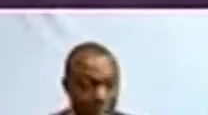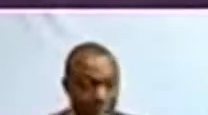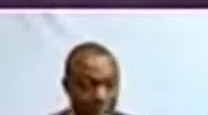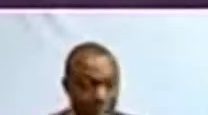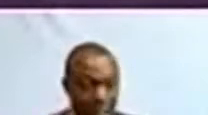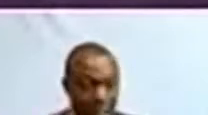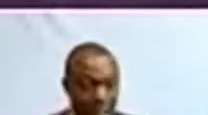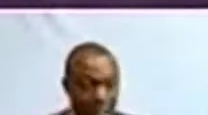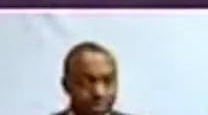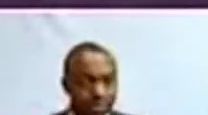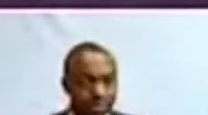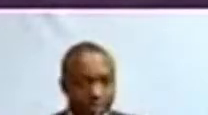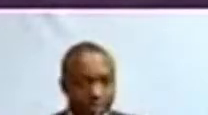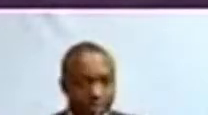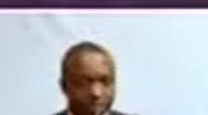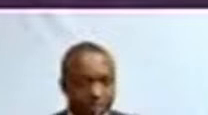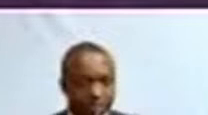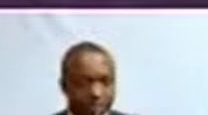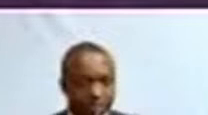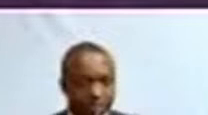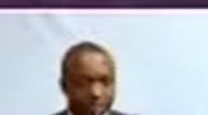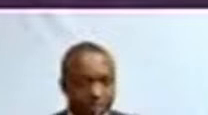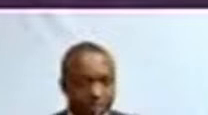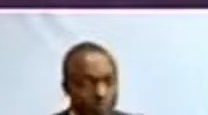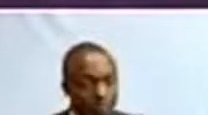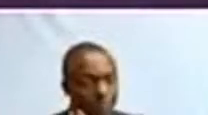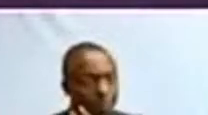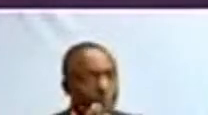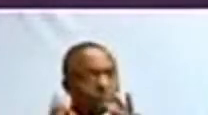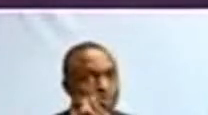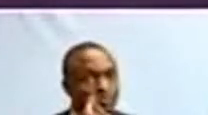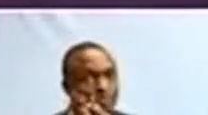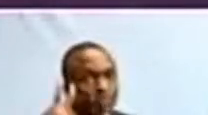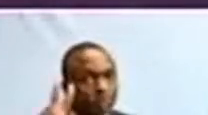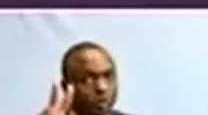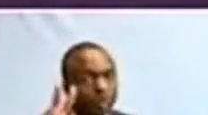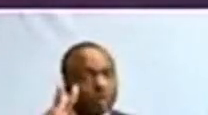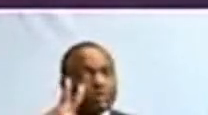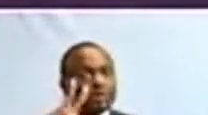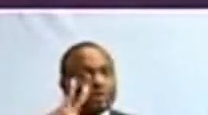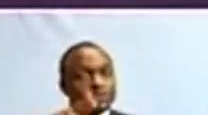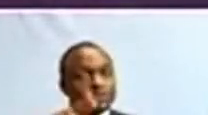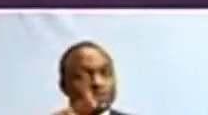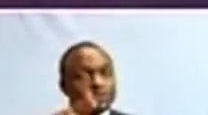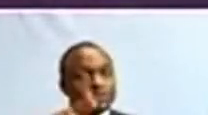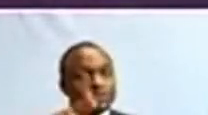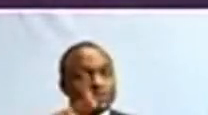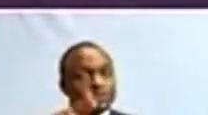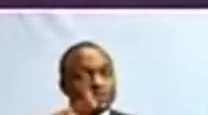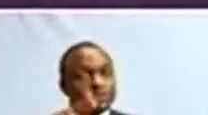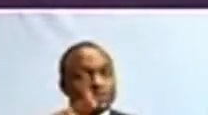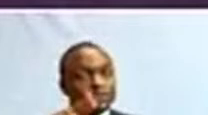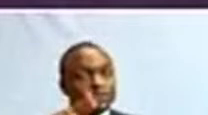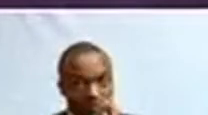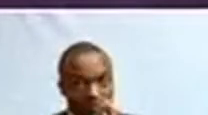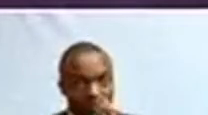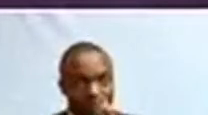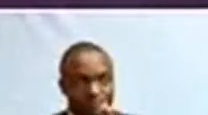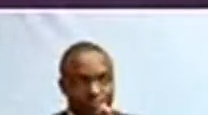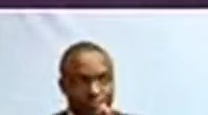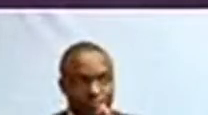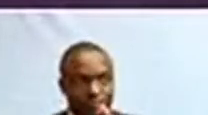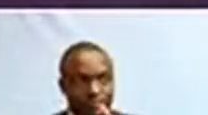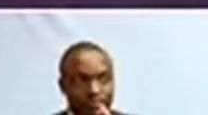National Security and Foreign Affairs, which sat from 27th January to 7th February in Committee Room